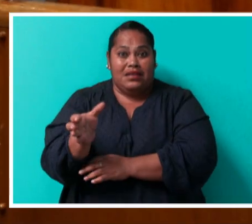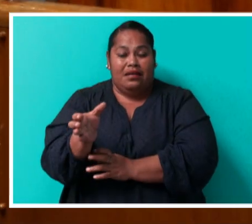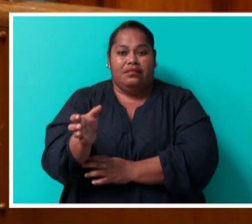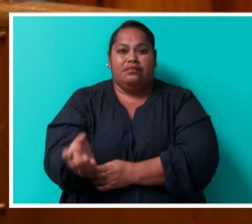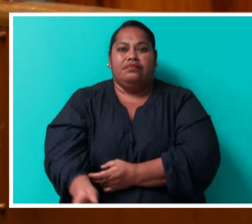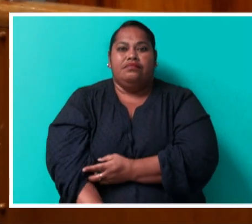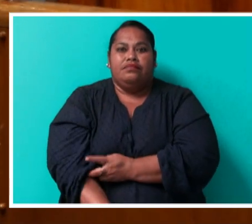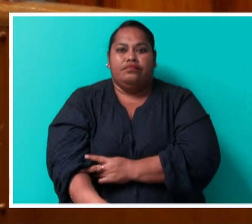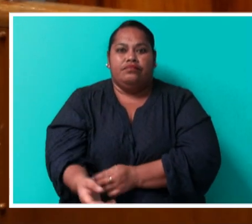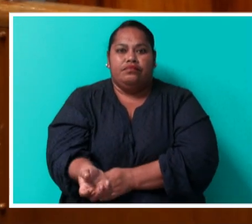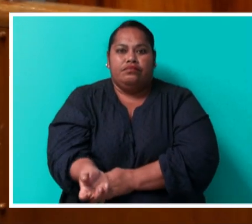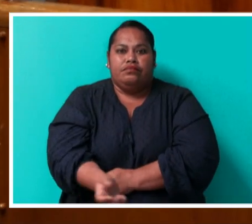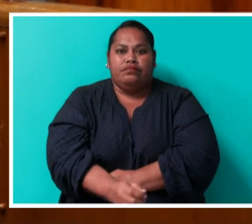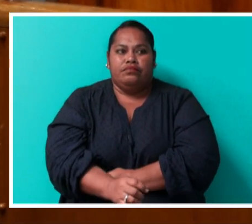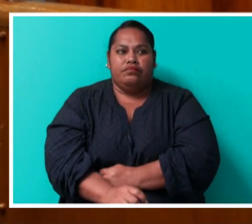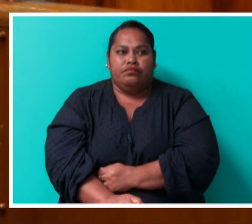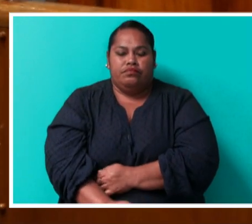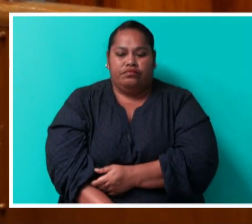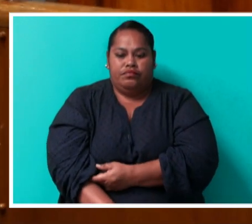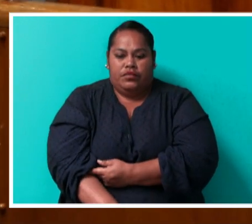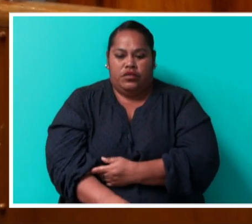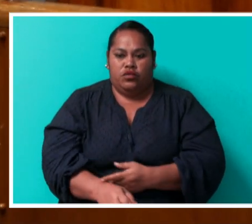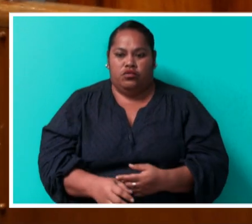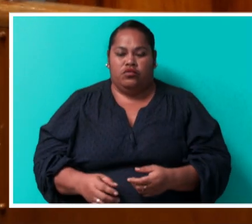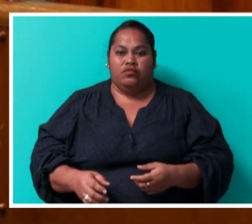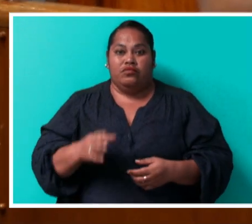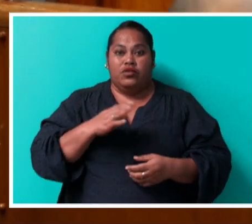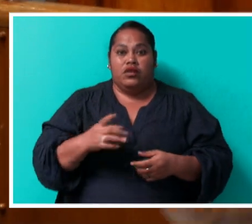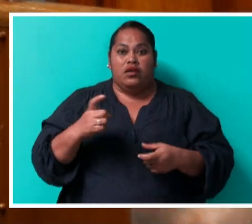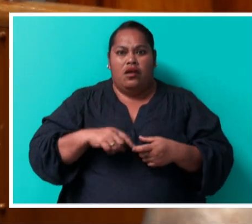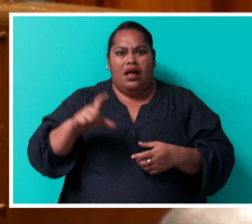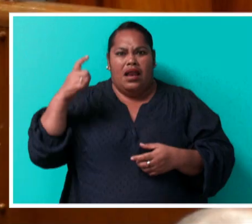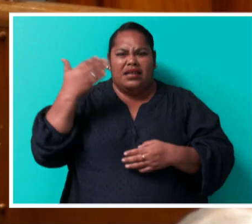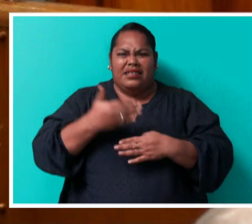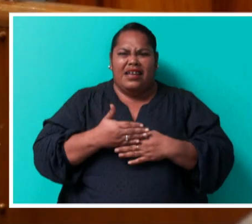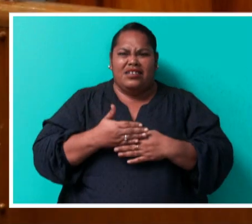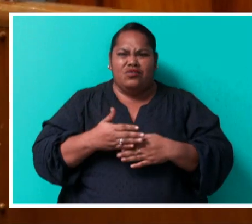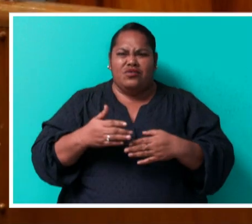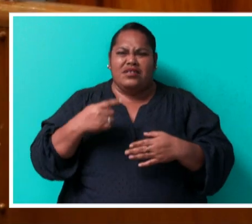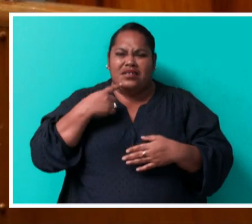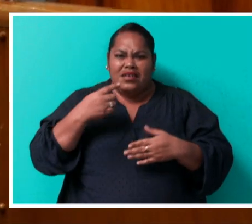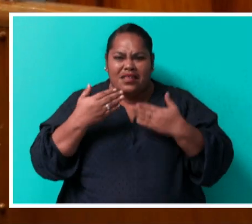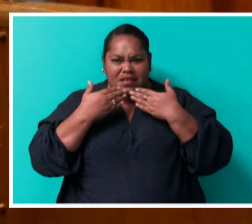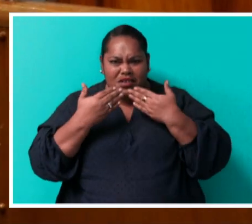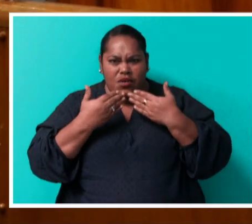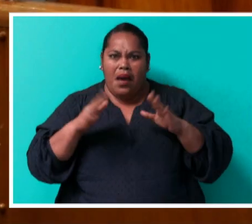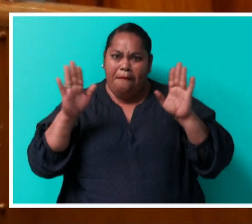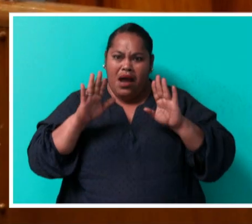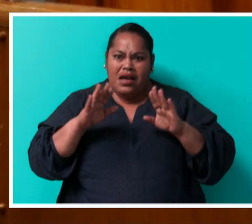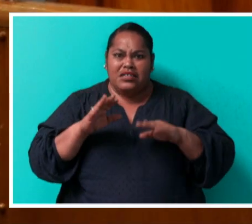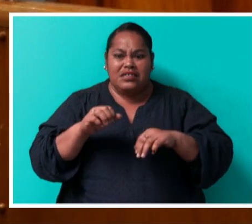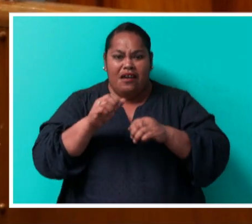who hosted his last reception last night to say thank you and goodbye to his friends in Fiji before he takes